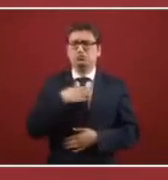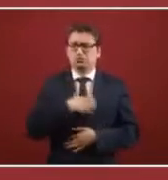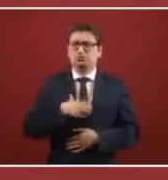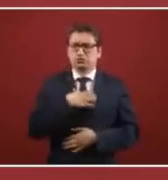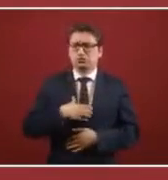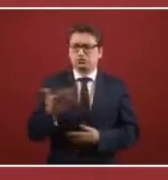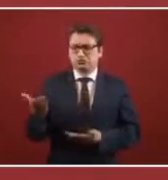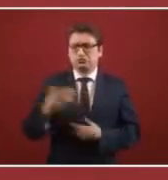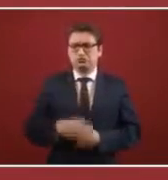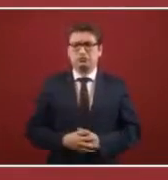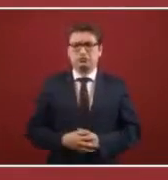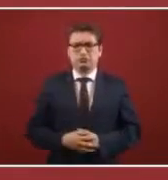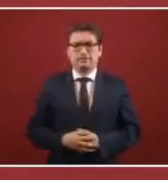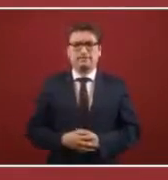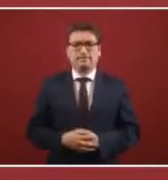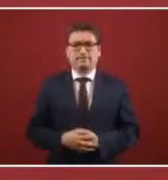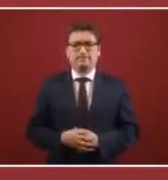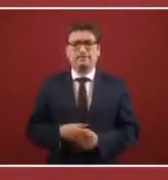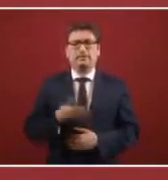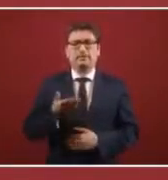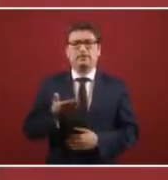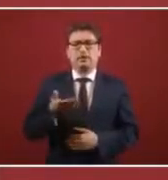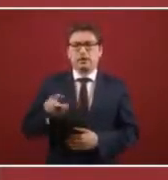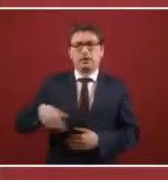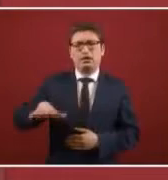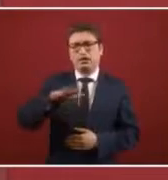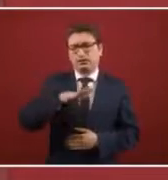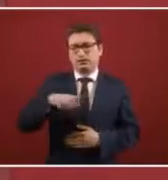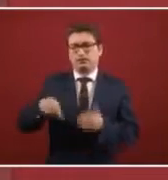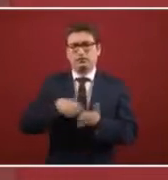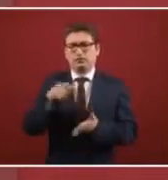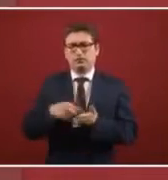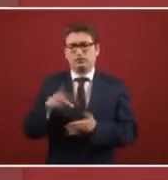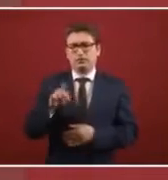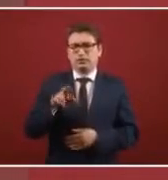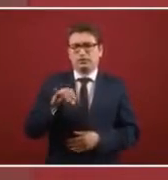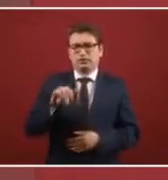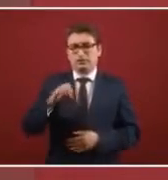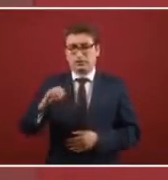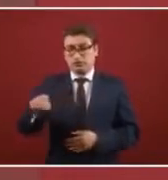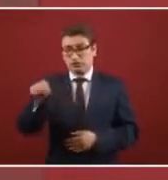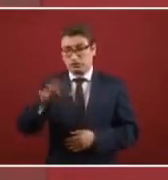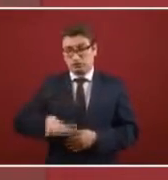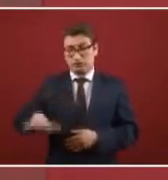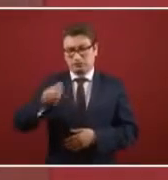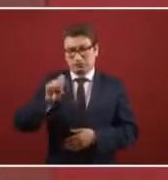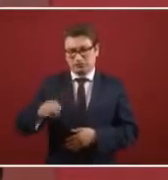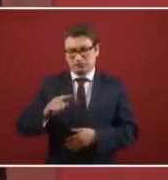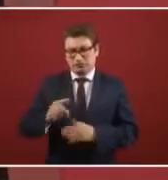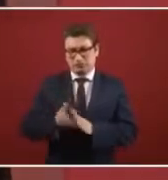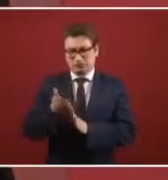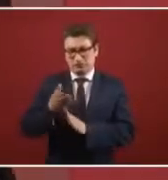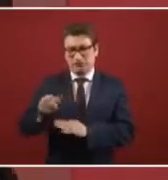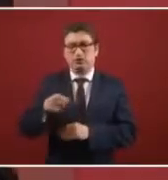happy. Se hizo una consulta en We Paraíso, consulted the people in donde se va Paraíso,